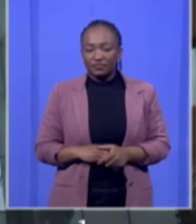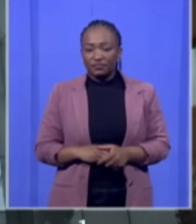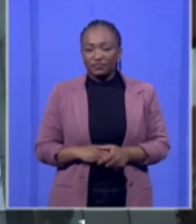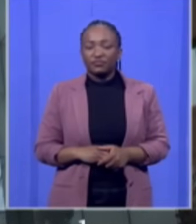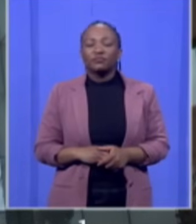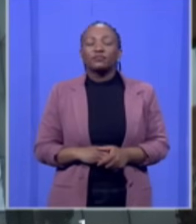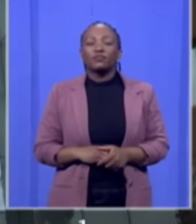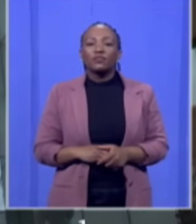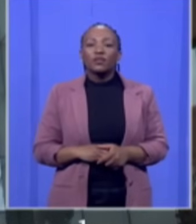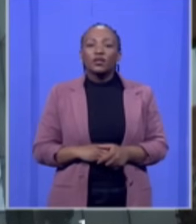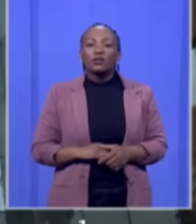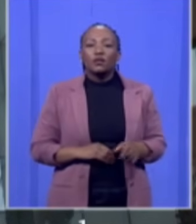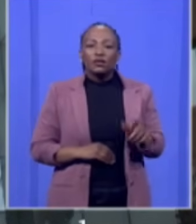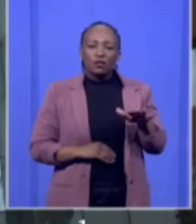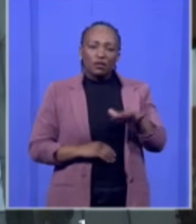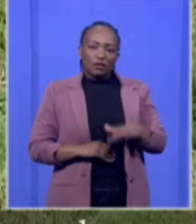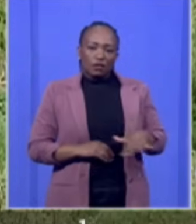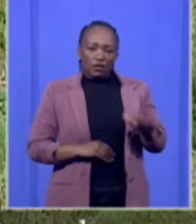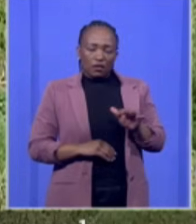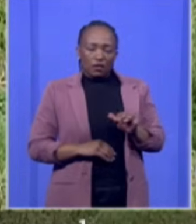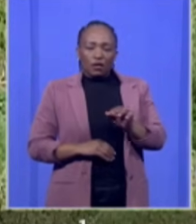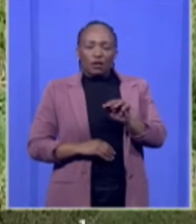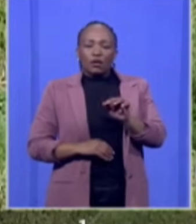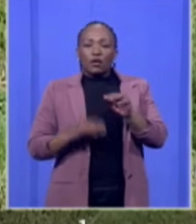Mangaung Metro ena le metsi ya mekhukhu e